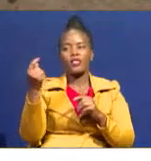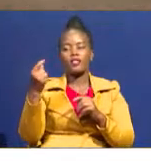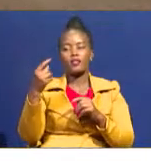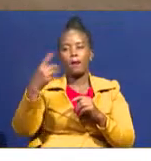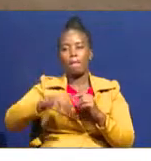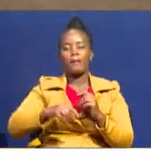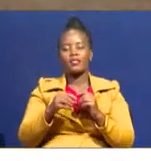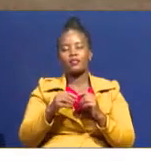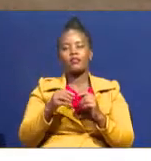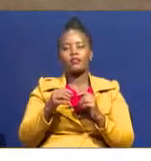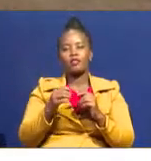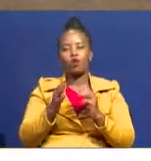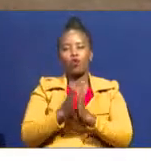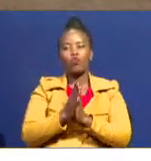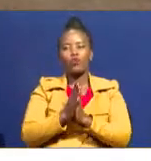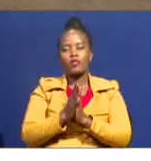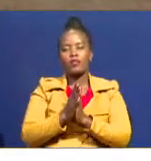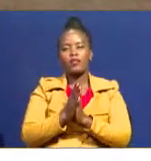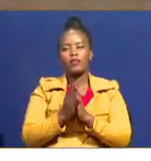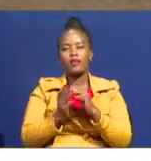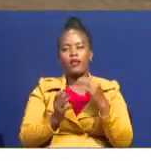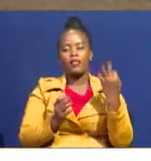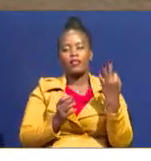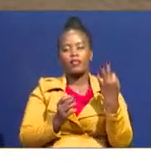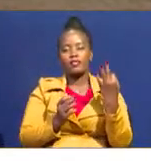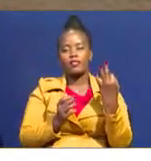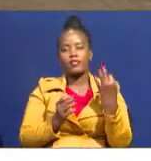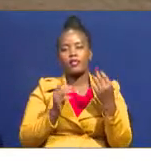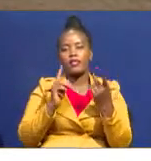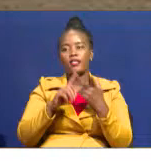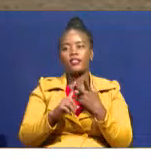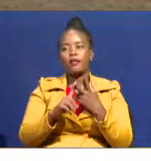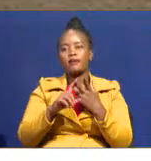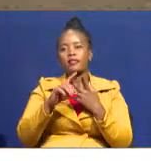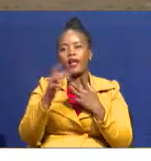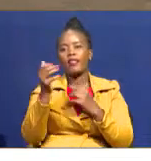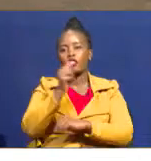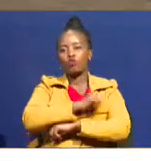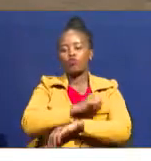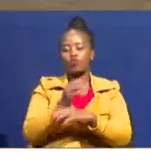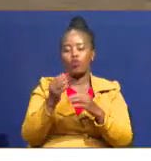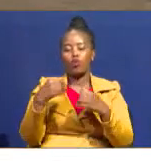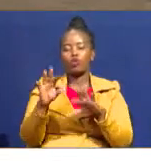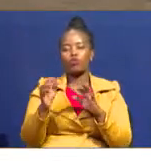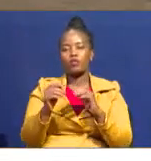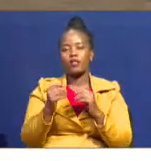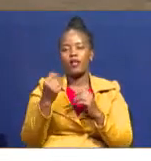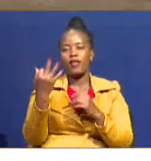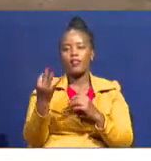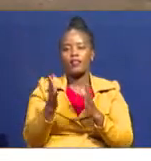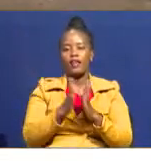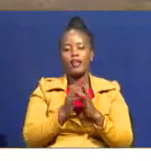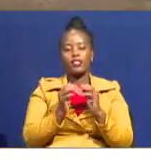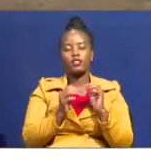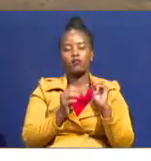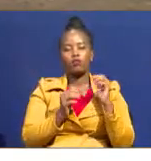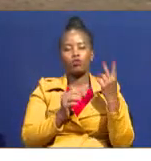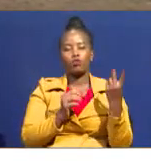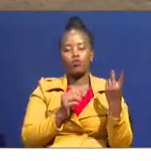sets. Kesogon defeated Nabi Sunsa by three straight sets, while St. Augustine lost by three sets to one to Ngora.